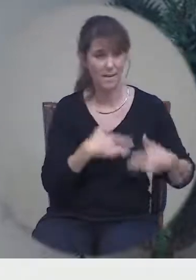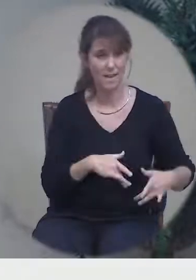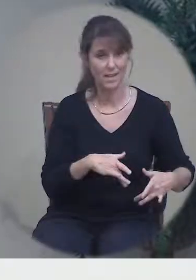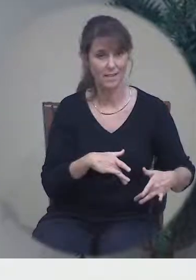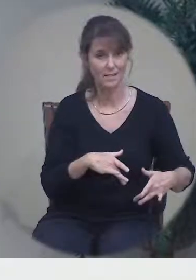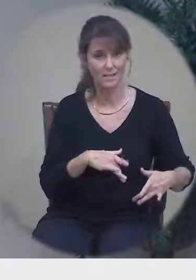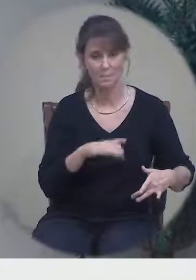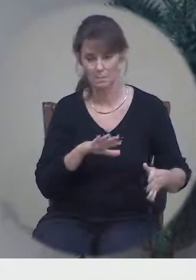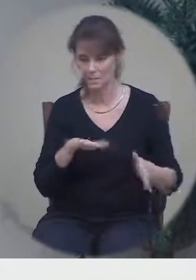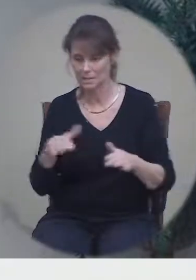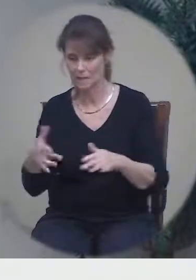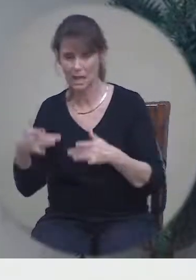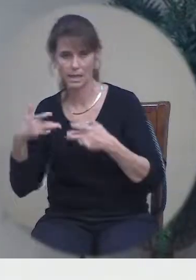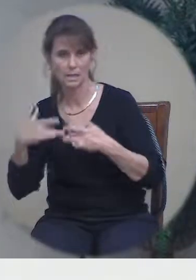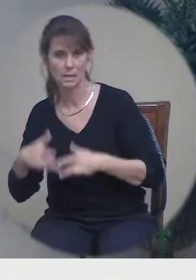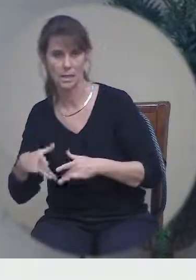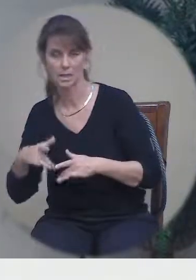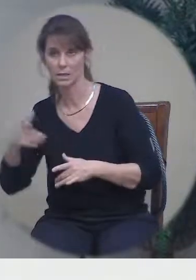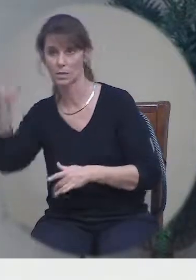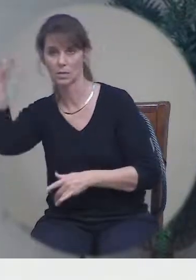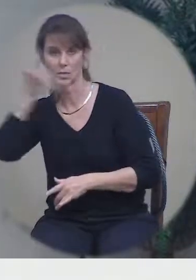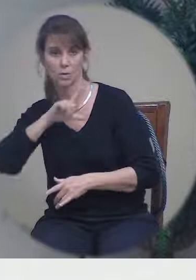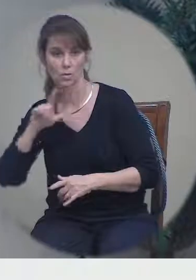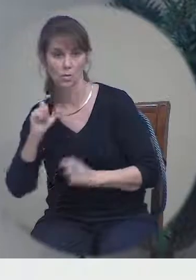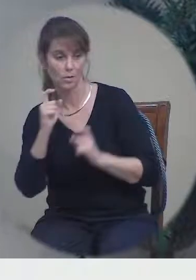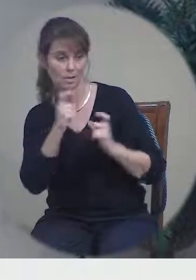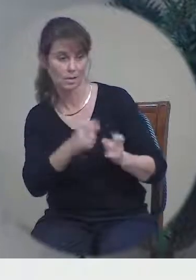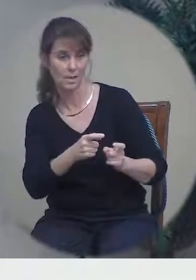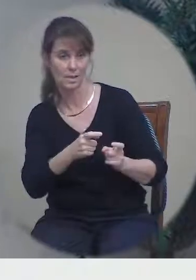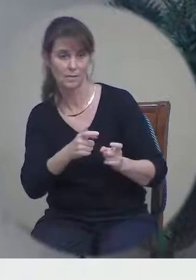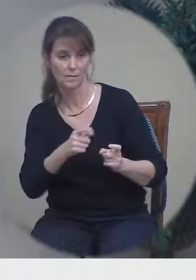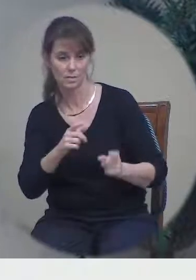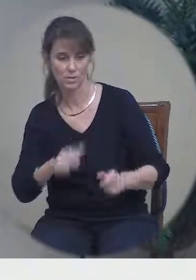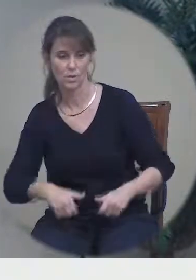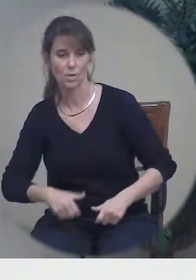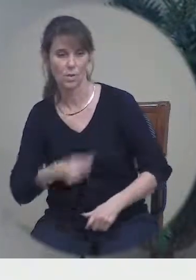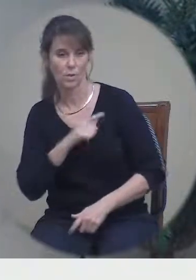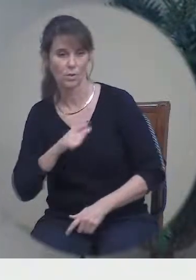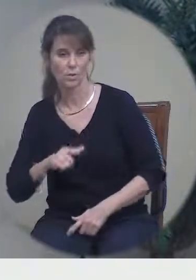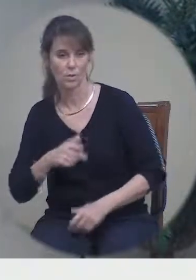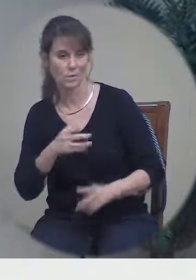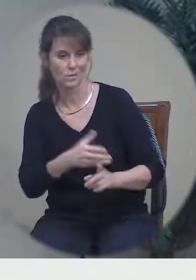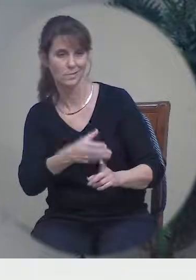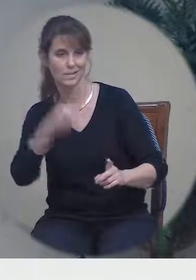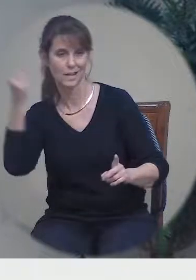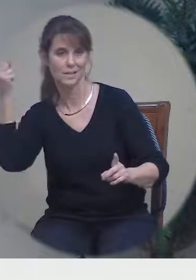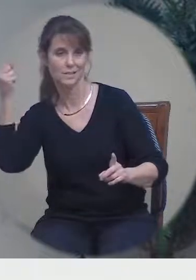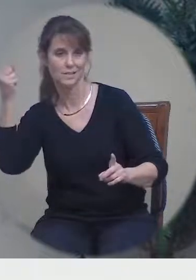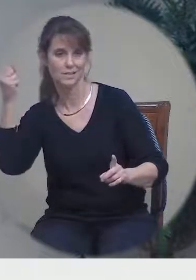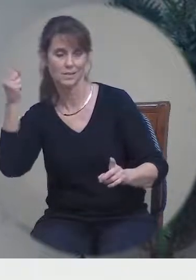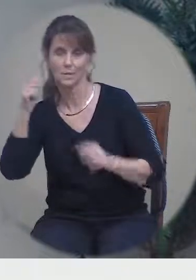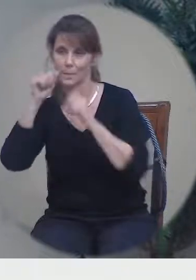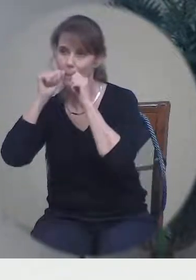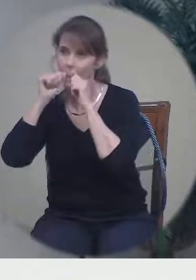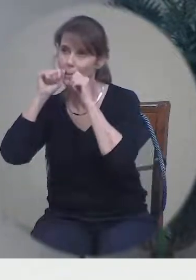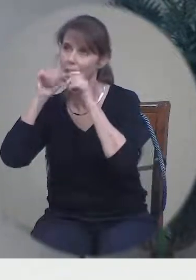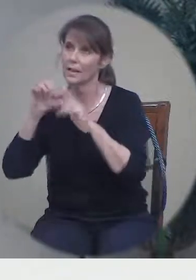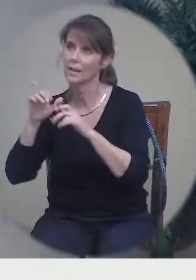return there. The Lord gives, and the Lord is taken away. Blessed be the name of the Lord.